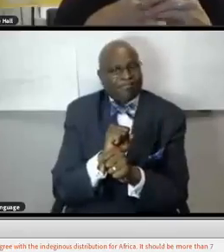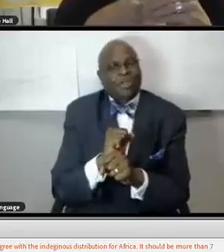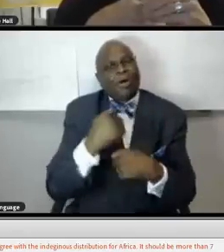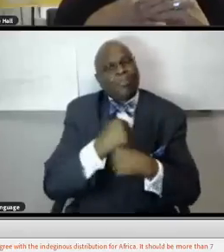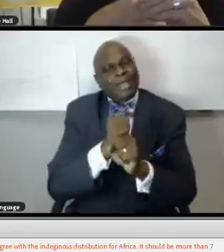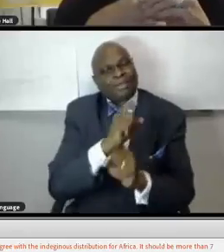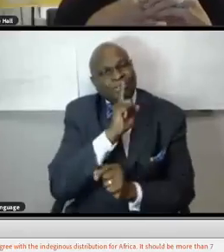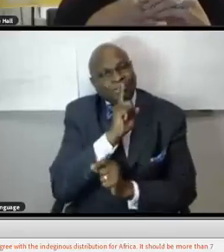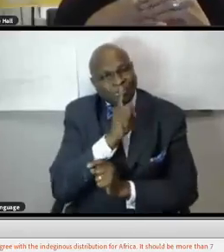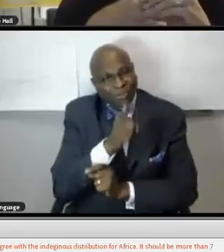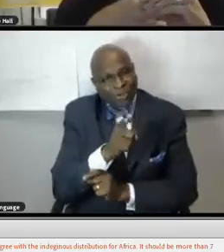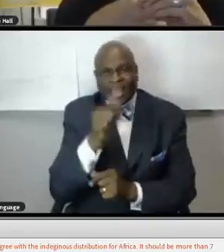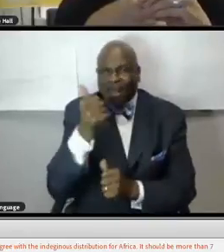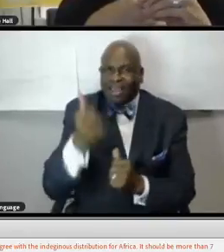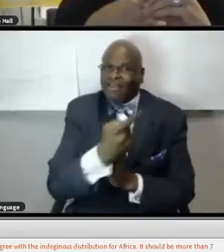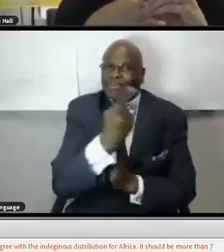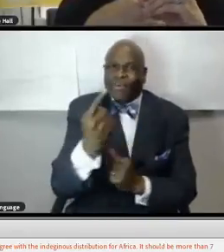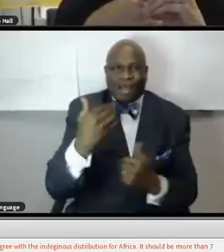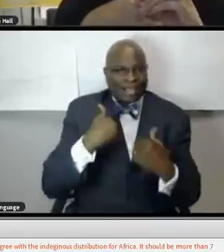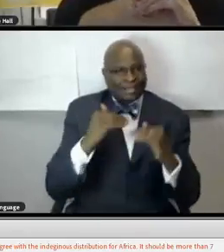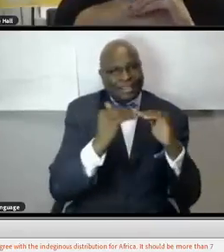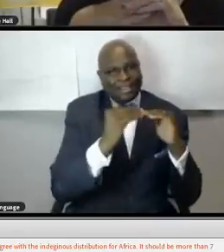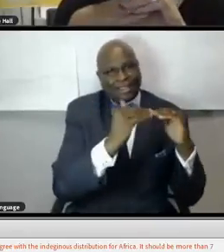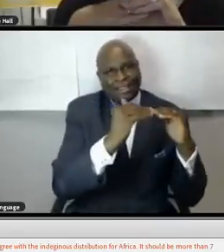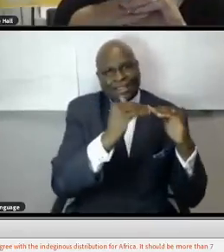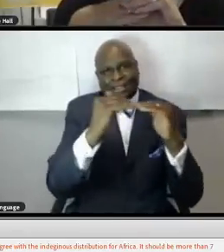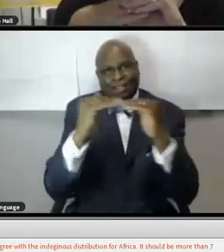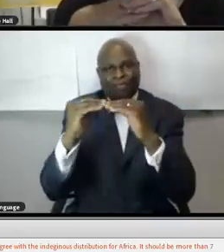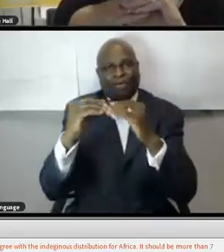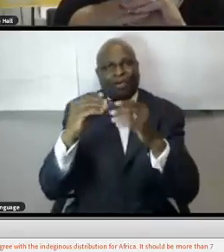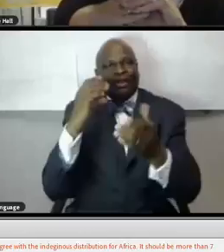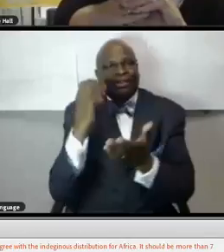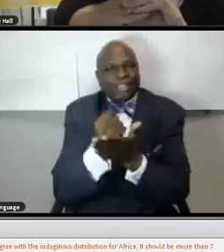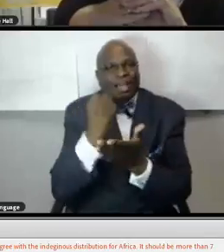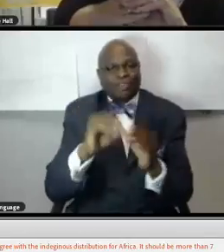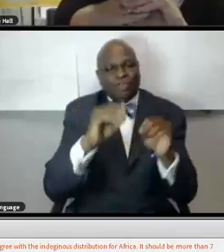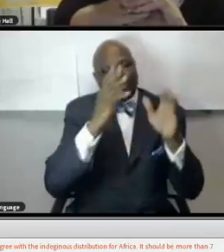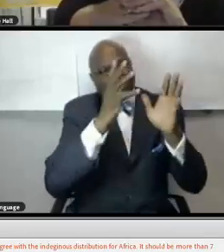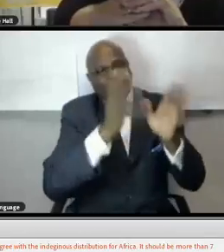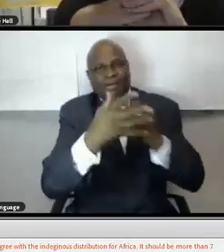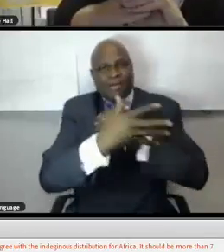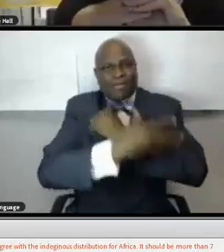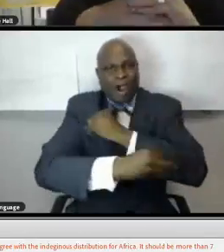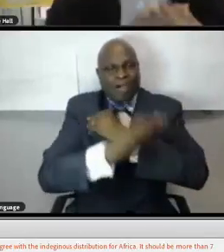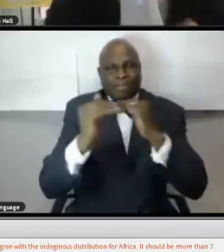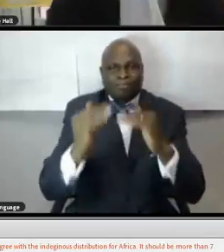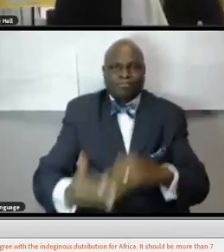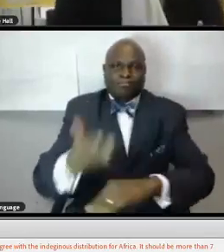making sure that everybody has an equal chance to move out of extreme poverty.